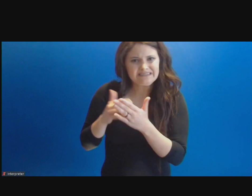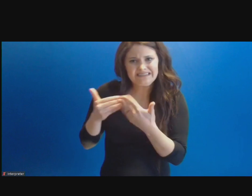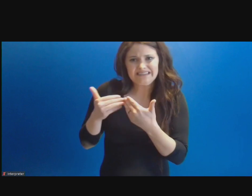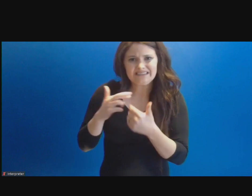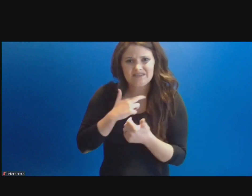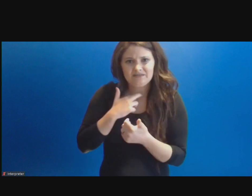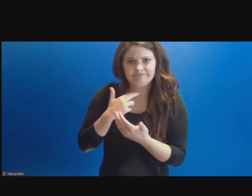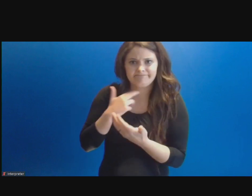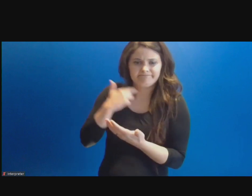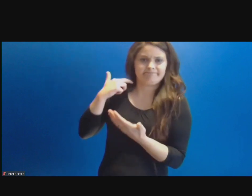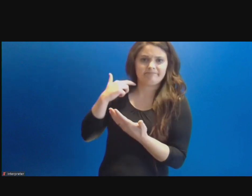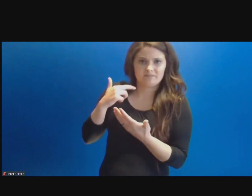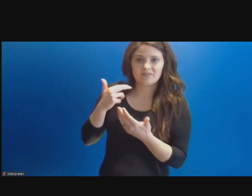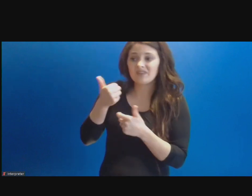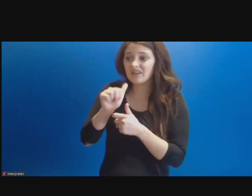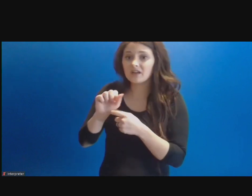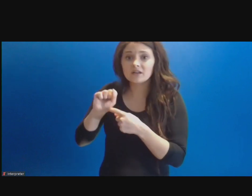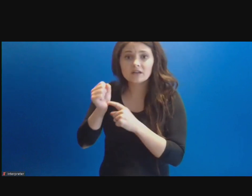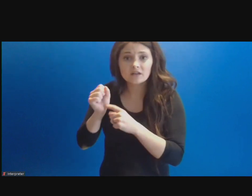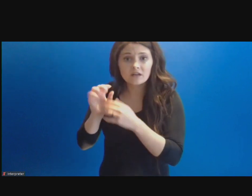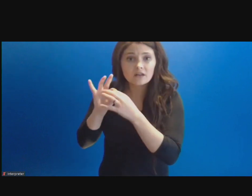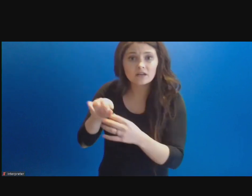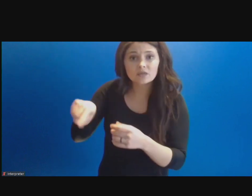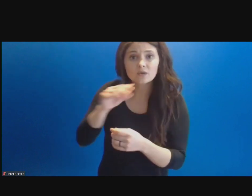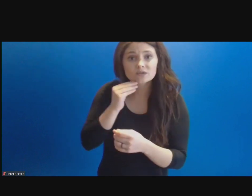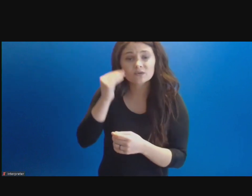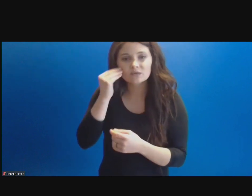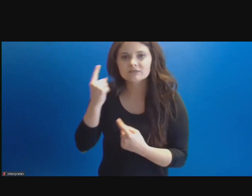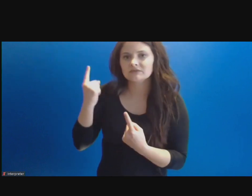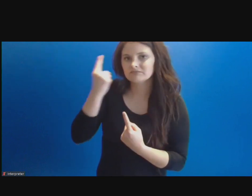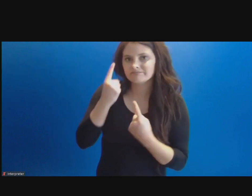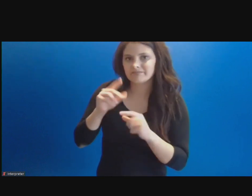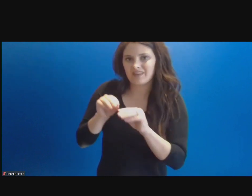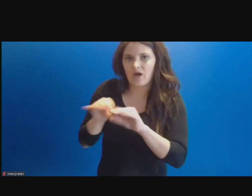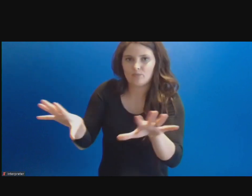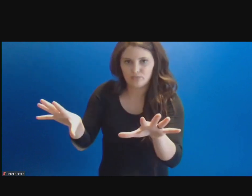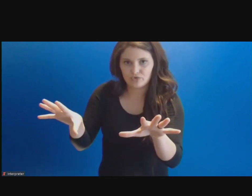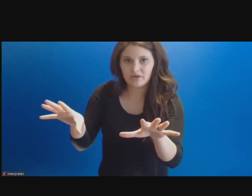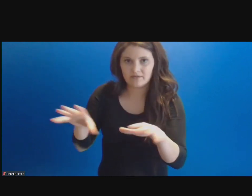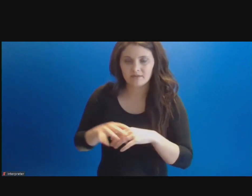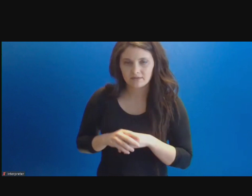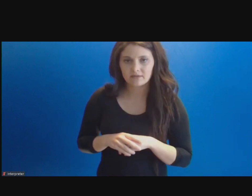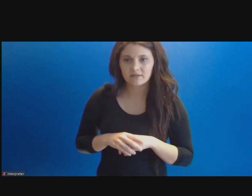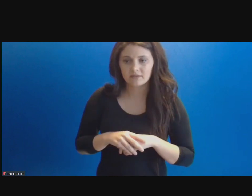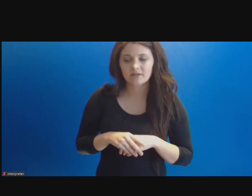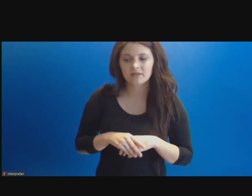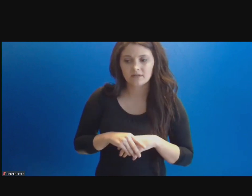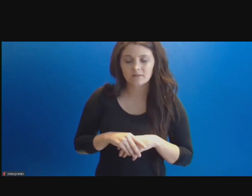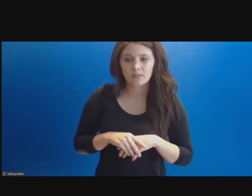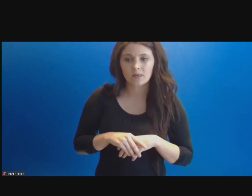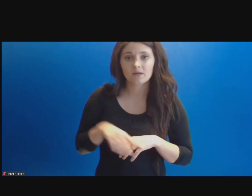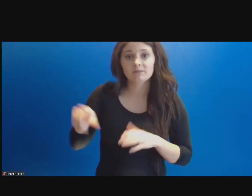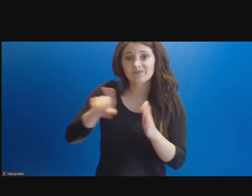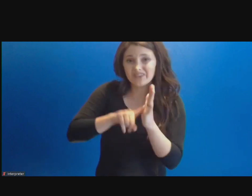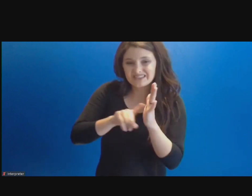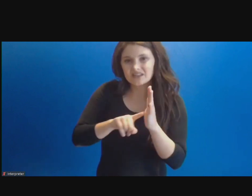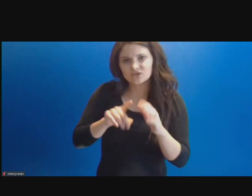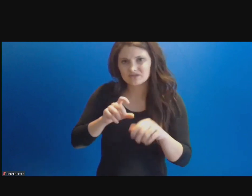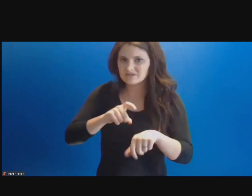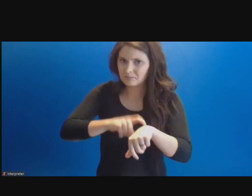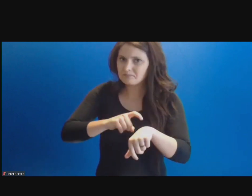case associated with these homes is considered an outbreak. These investigations take time, but